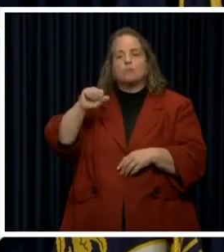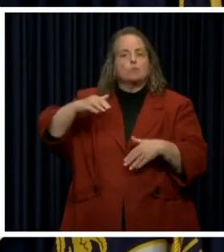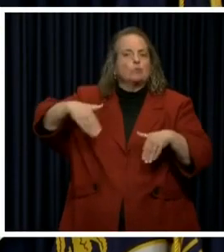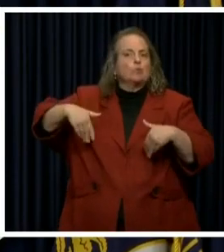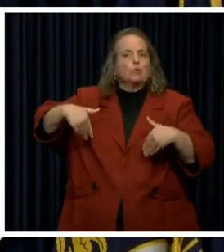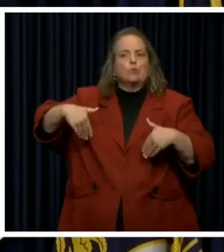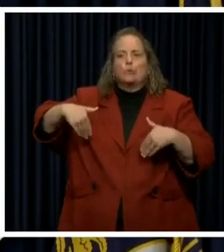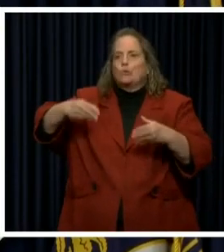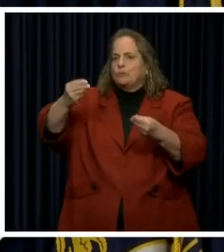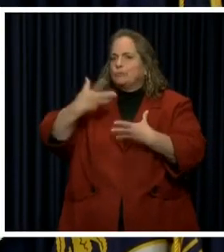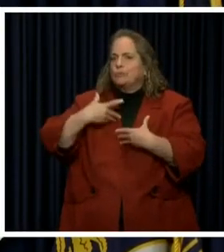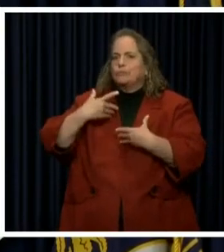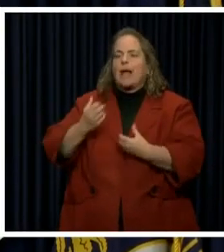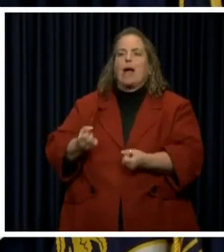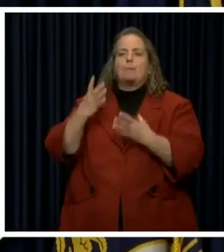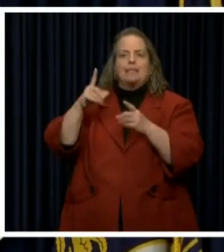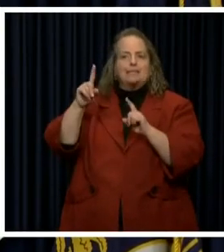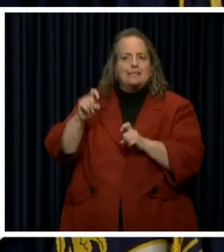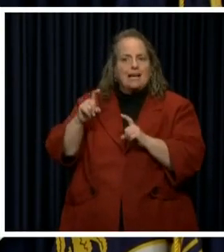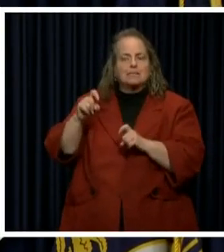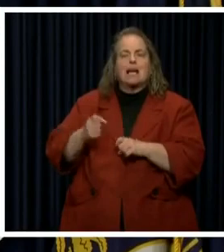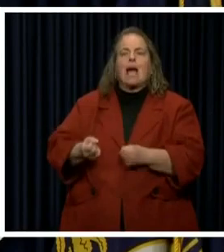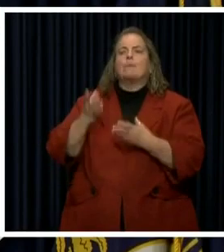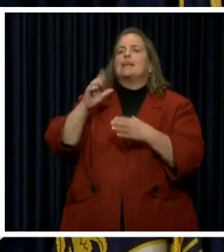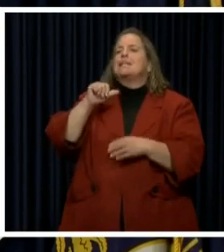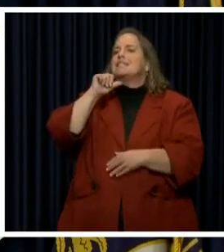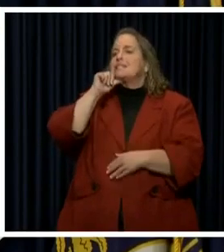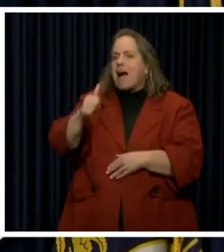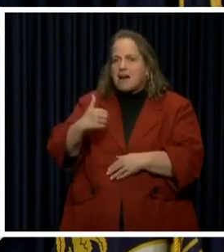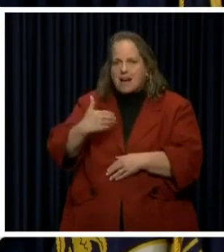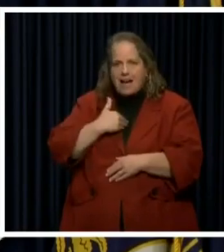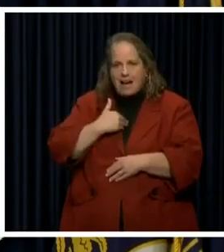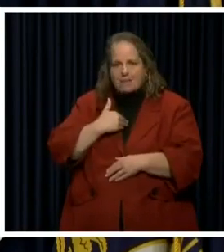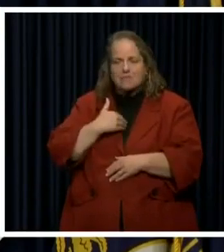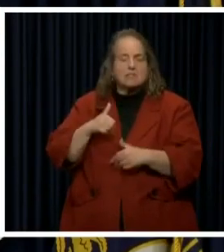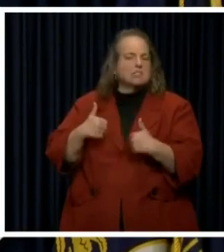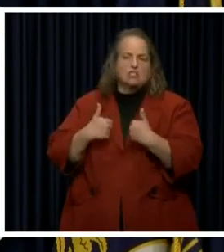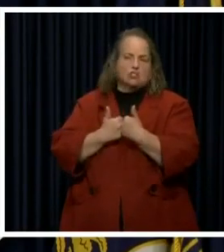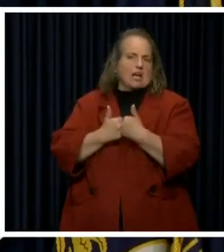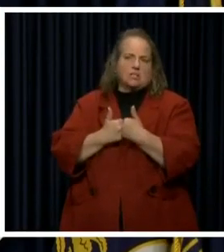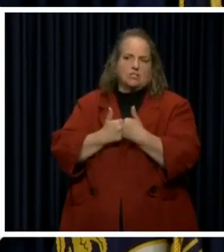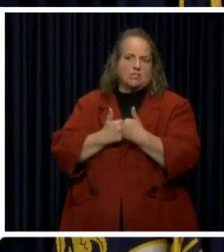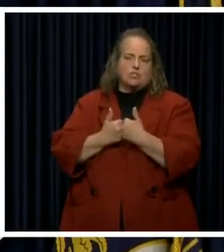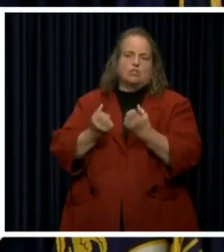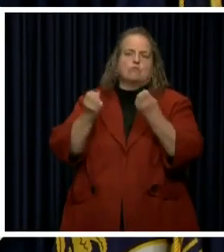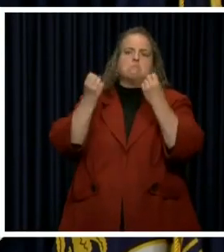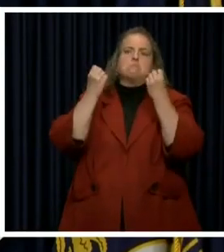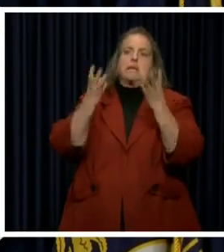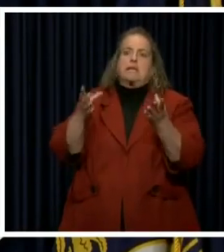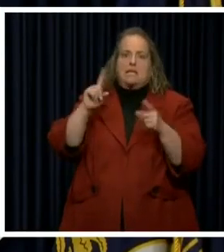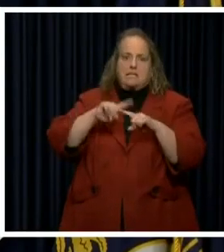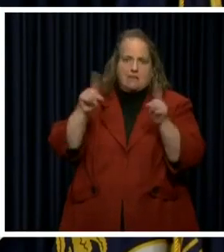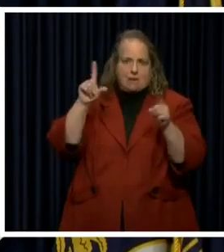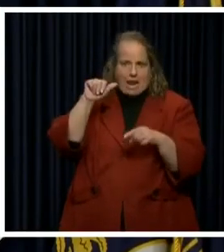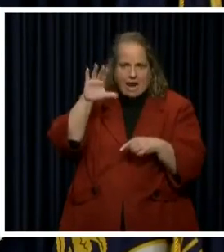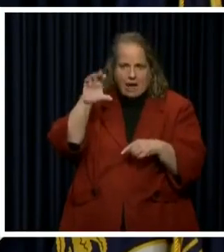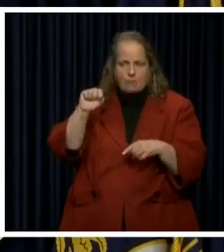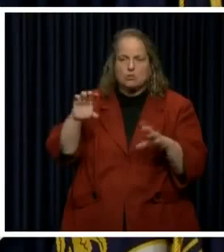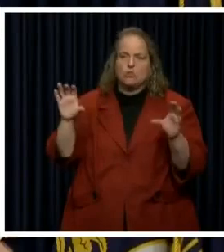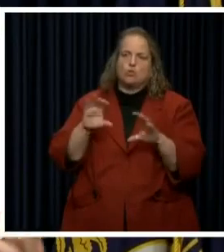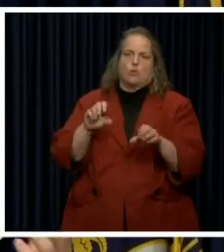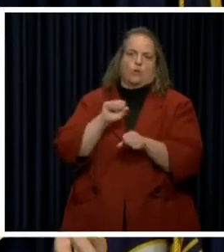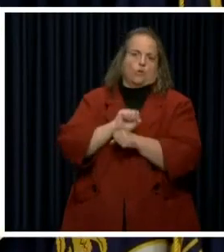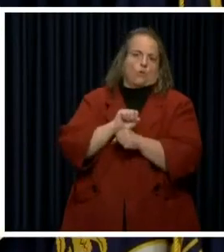is that this week we can get that resolved. But the challenge here is so many different labs are doing work across